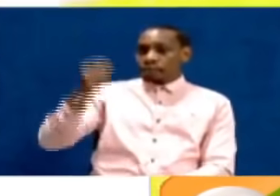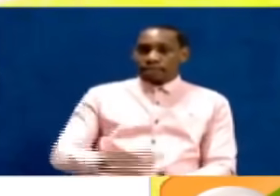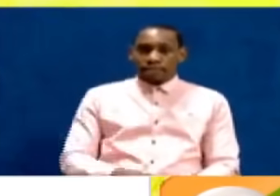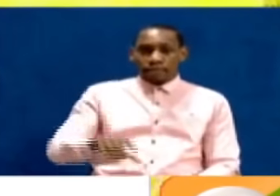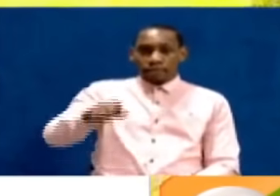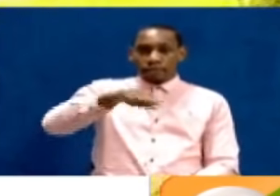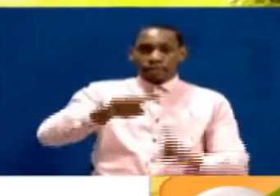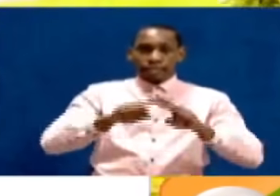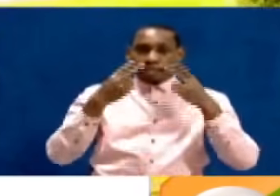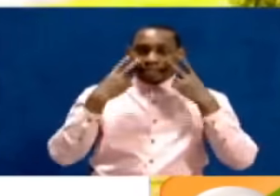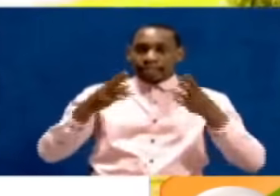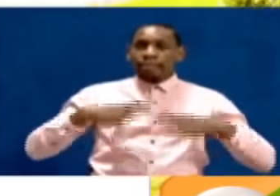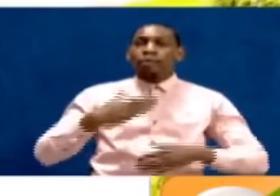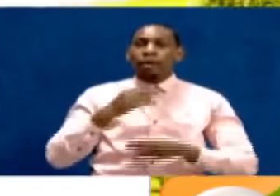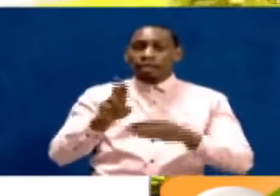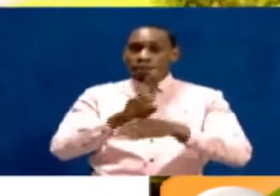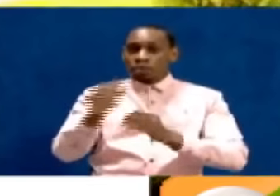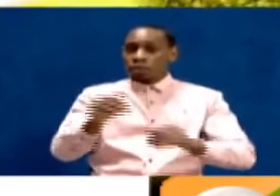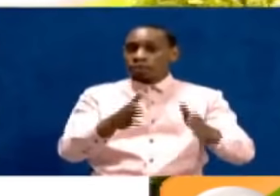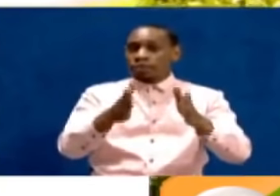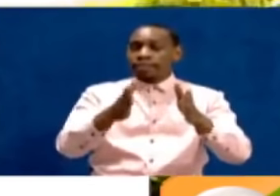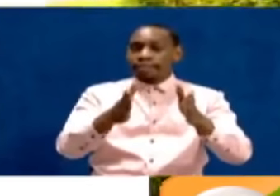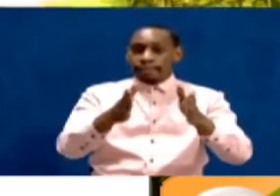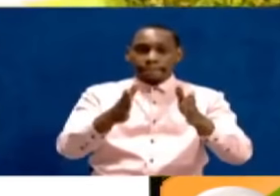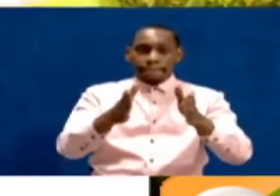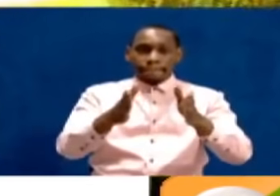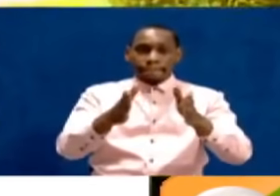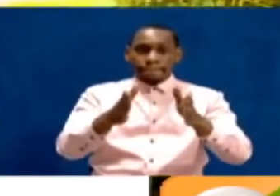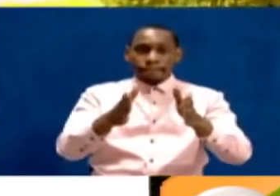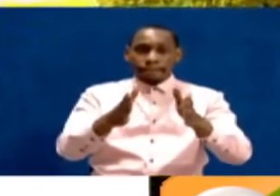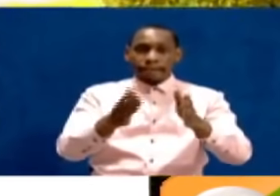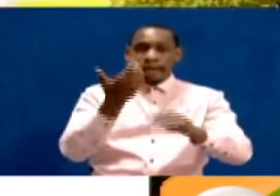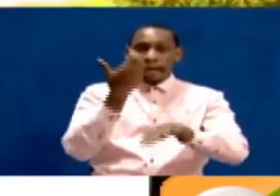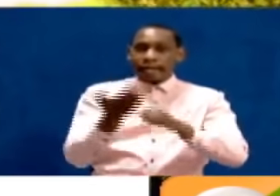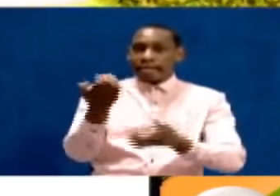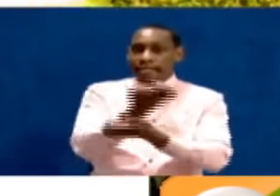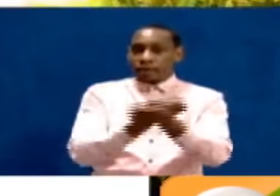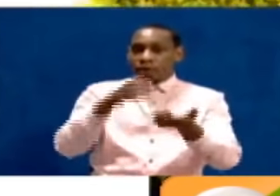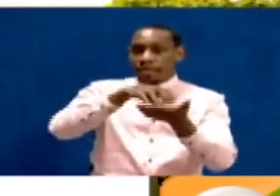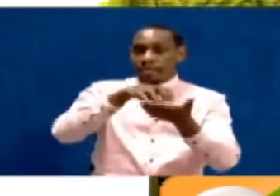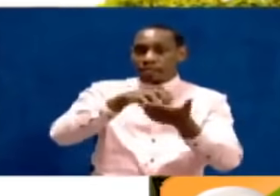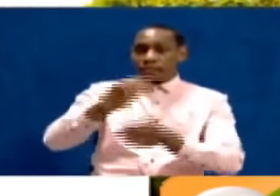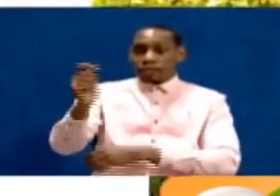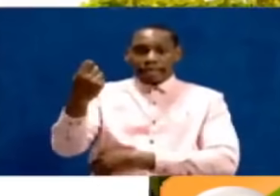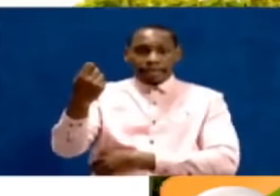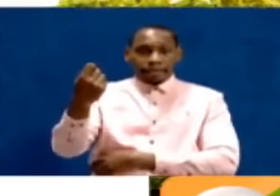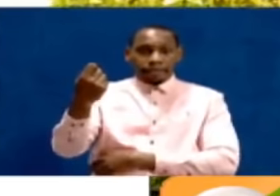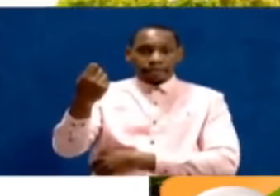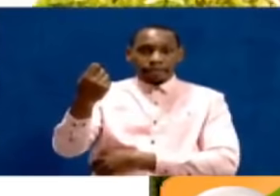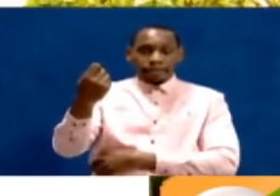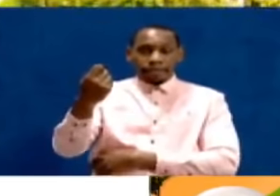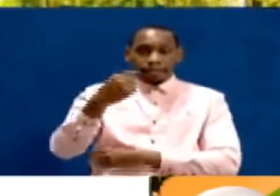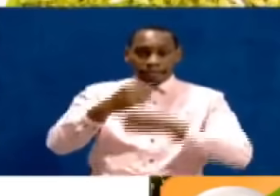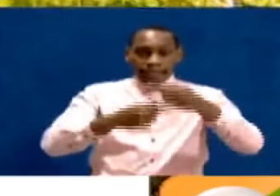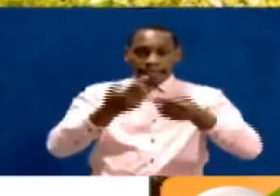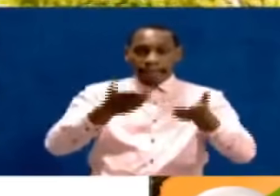mm-hmm. we are beginning to see people trying to take advantage yeah. of a difficult economic situation in the country, mm-hmm.